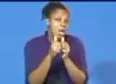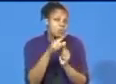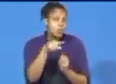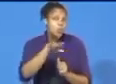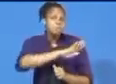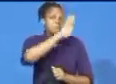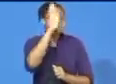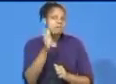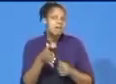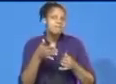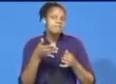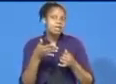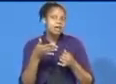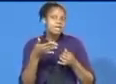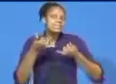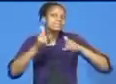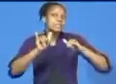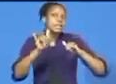never still be in it.